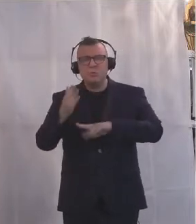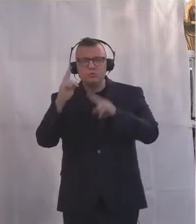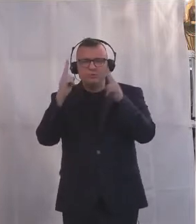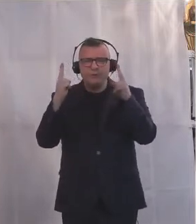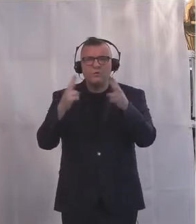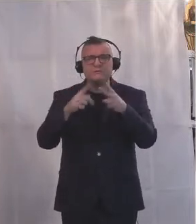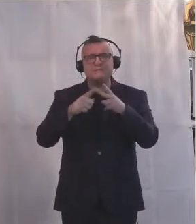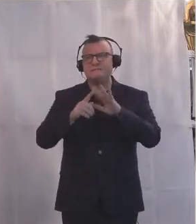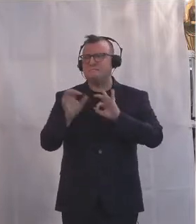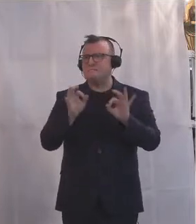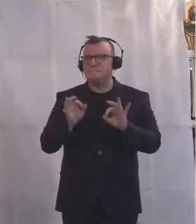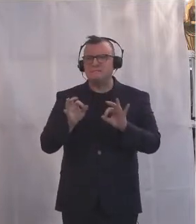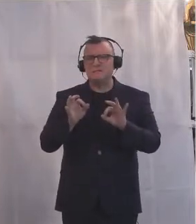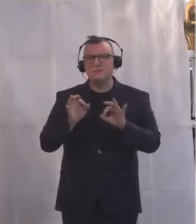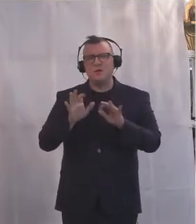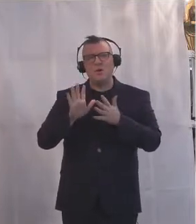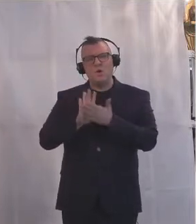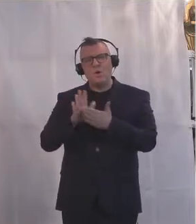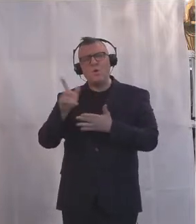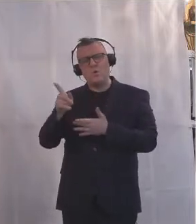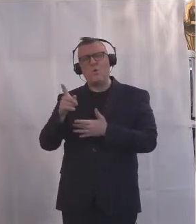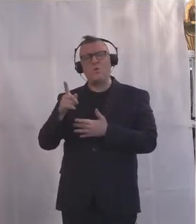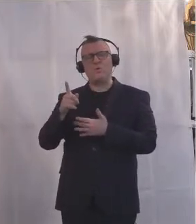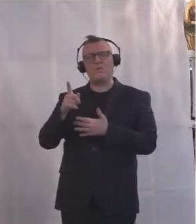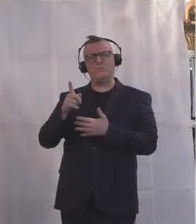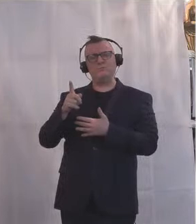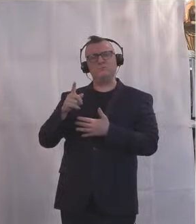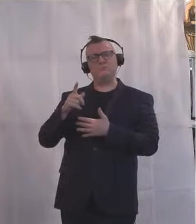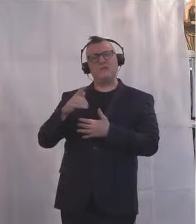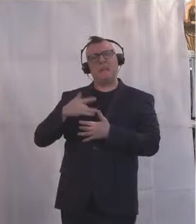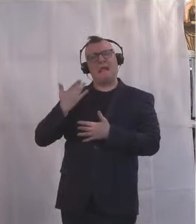that was more than what was thought for someone like them.